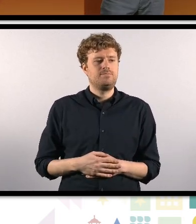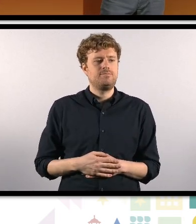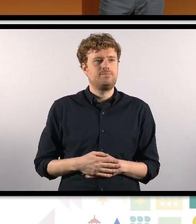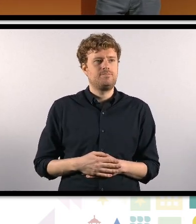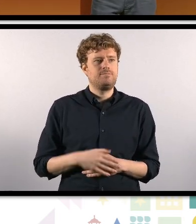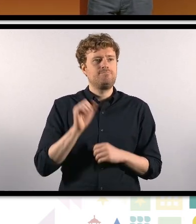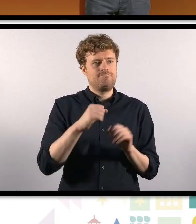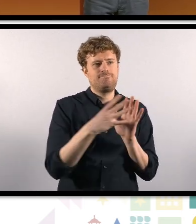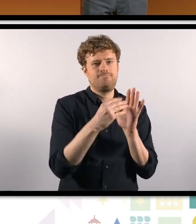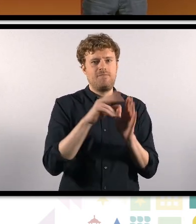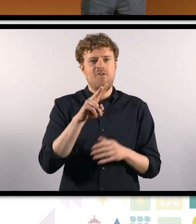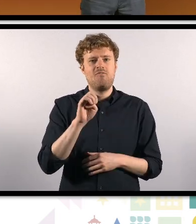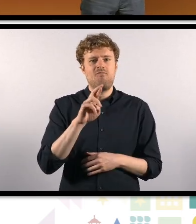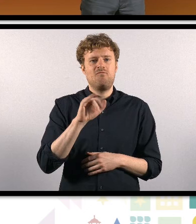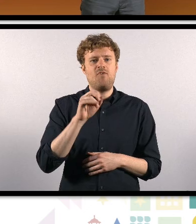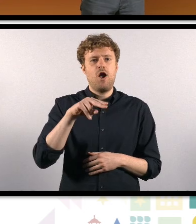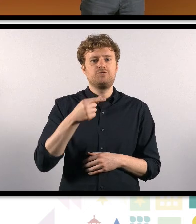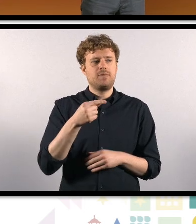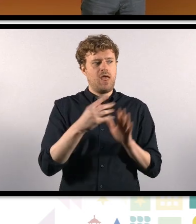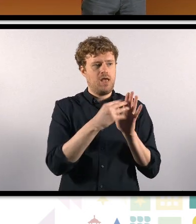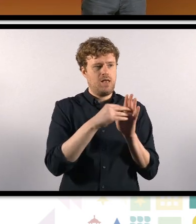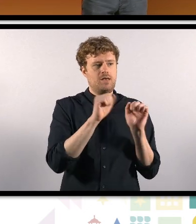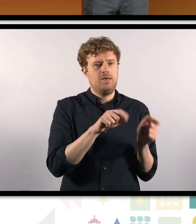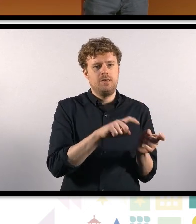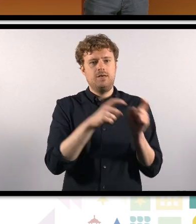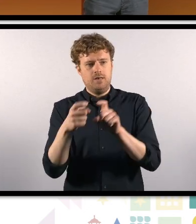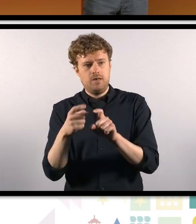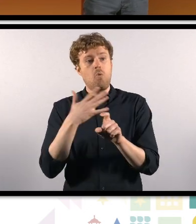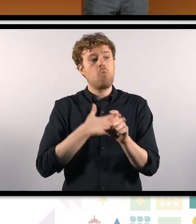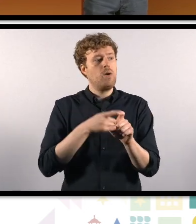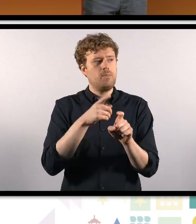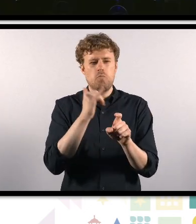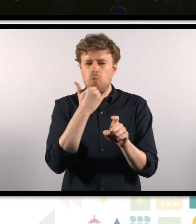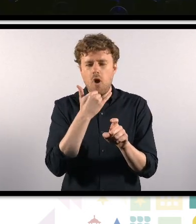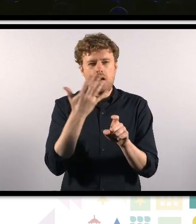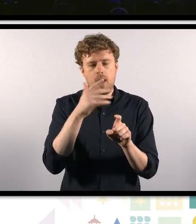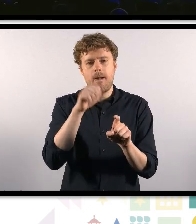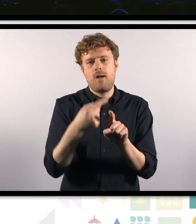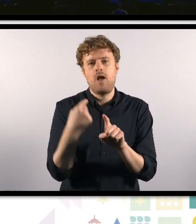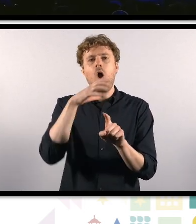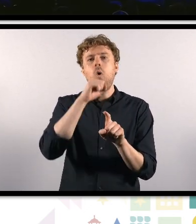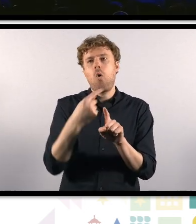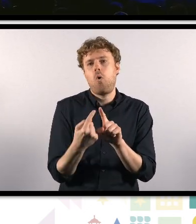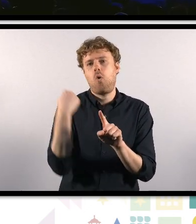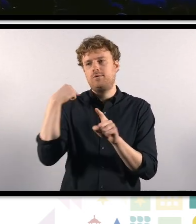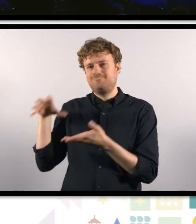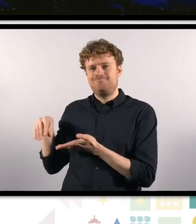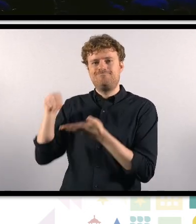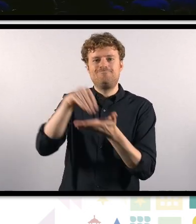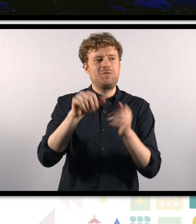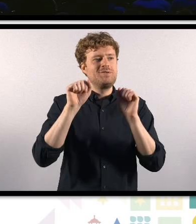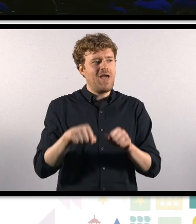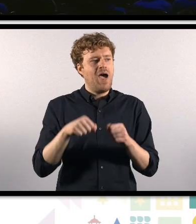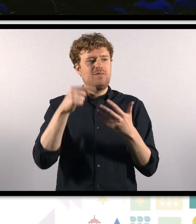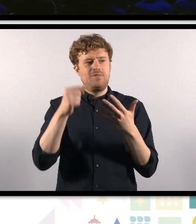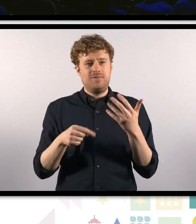previous version. And really, that's a big thing here in the KubeCon and the community